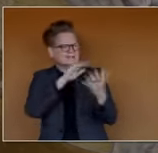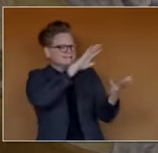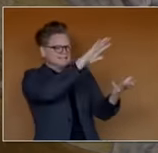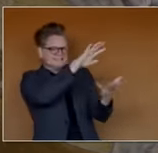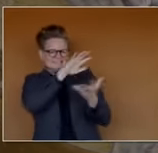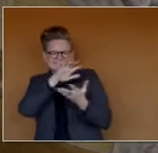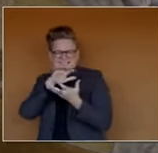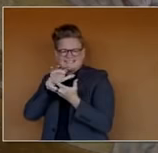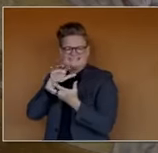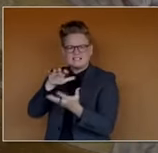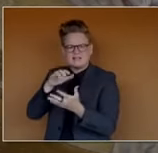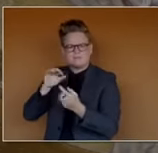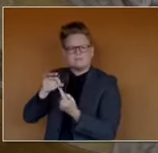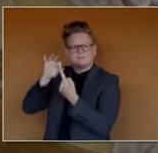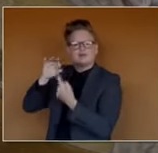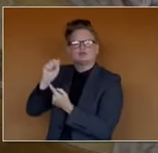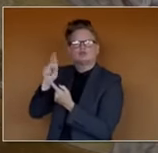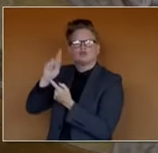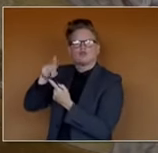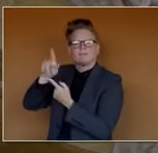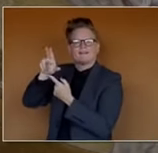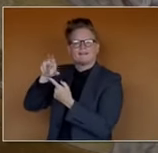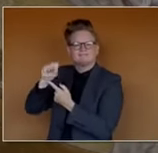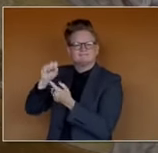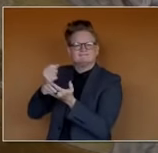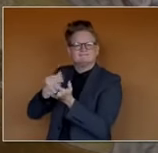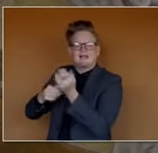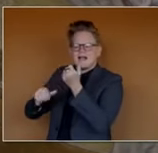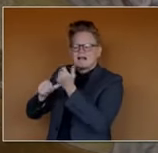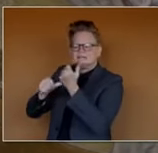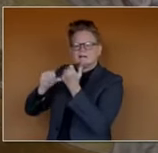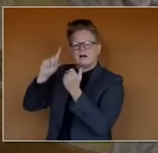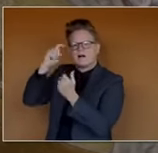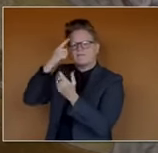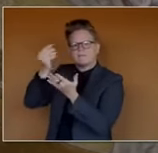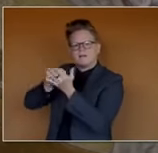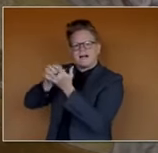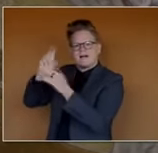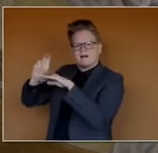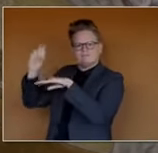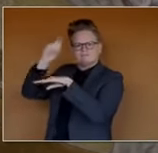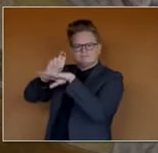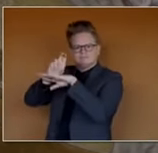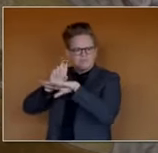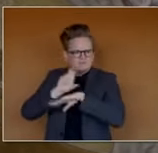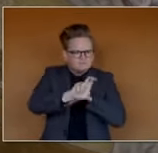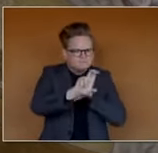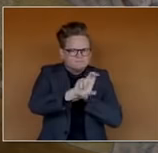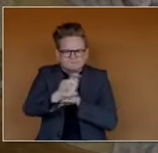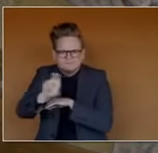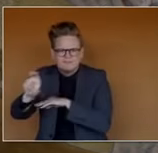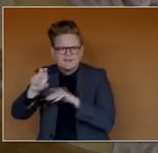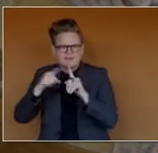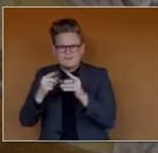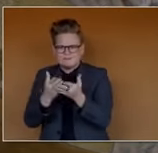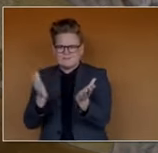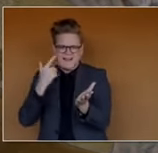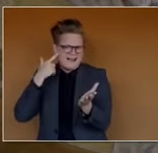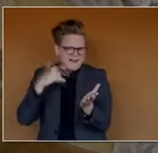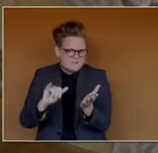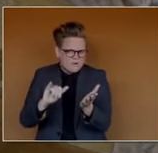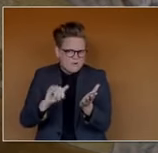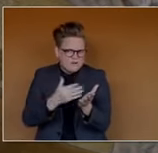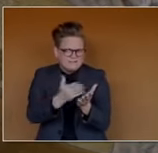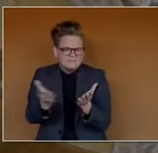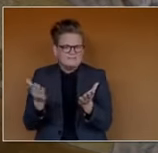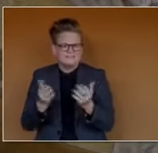and investing it directly in the people of California. Direct aid to people is